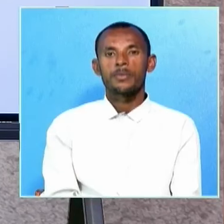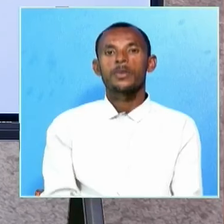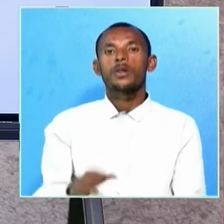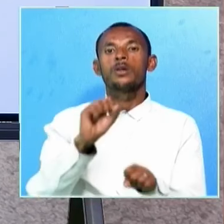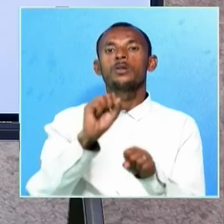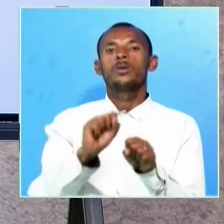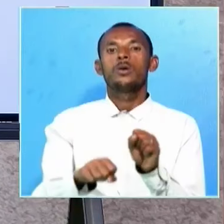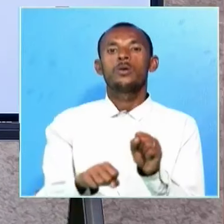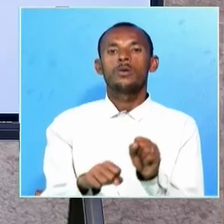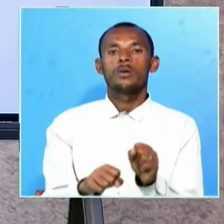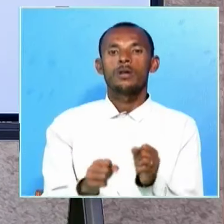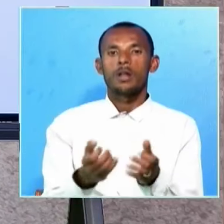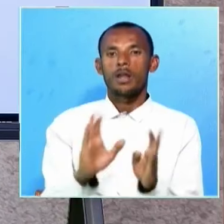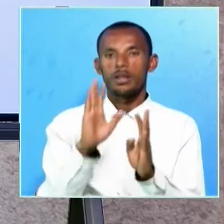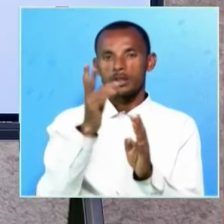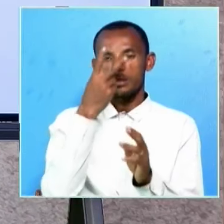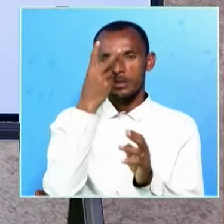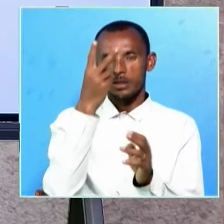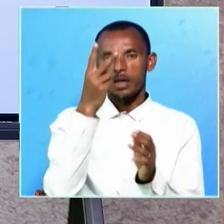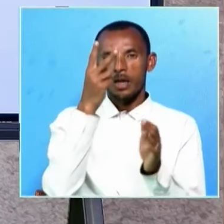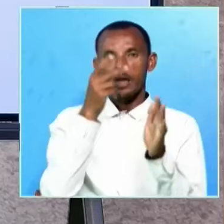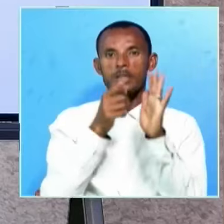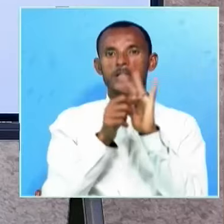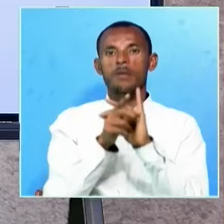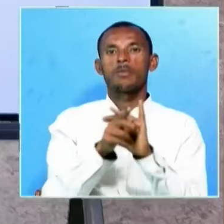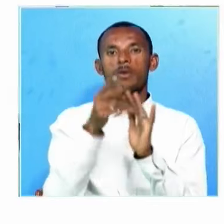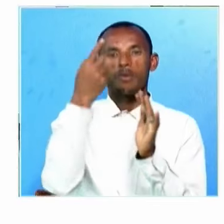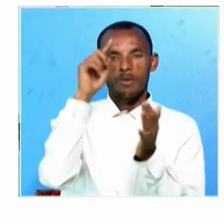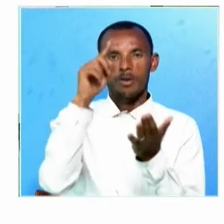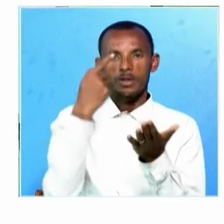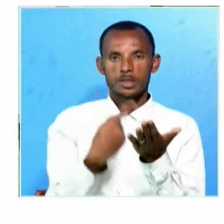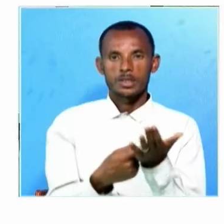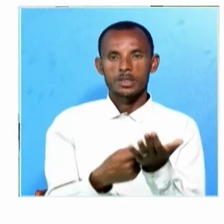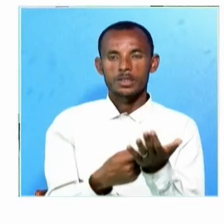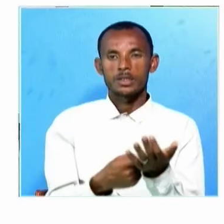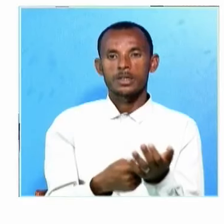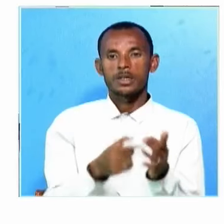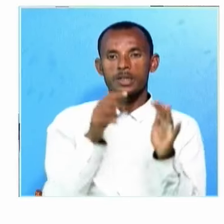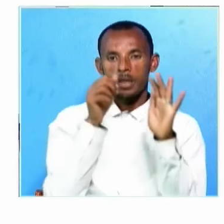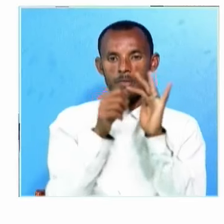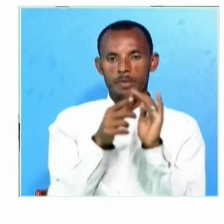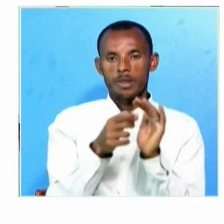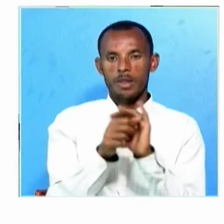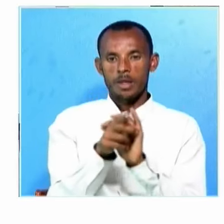So let's see example for this one. Example.